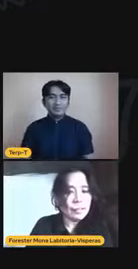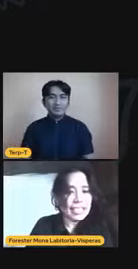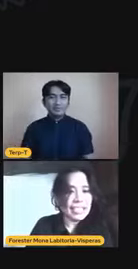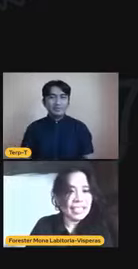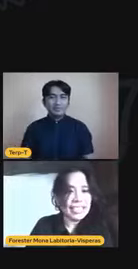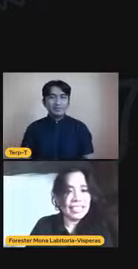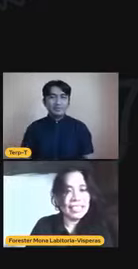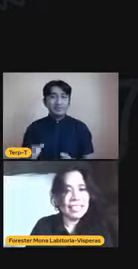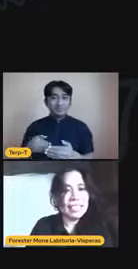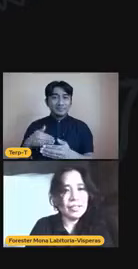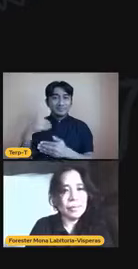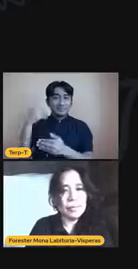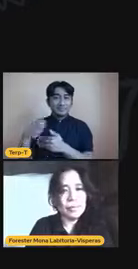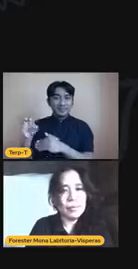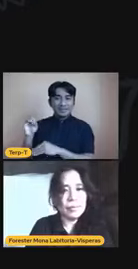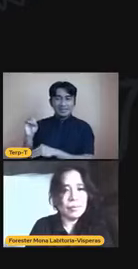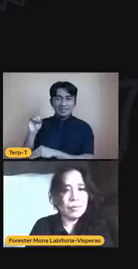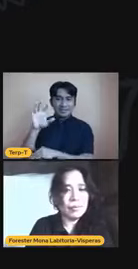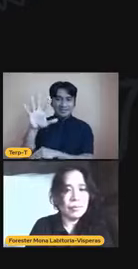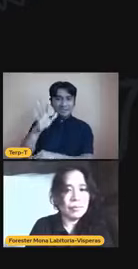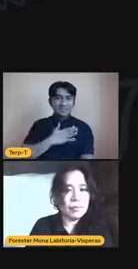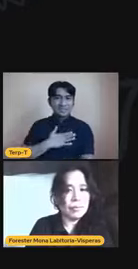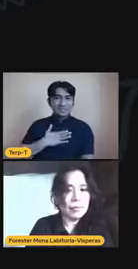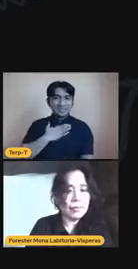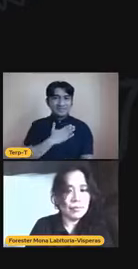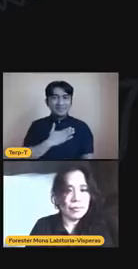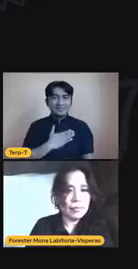Next slide, please.